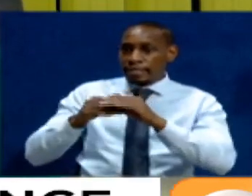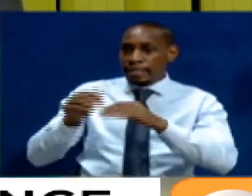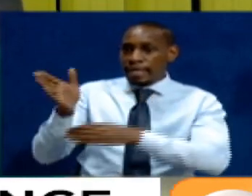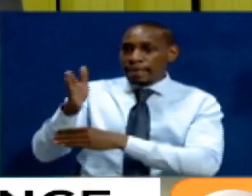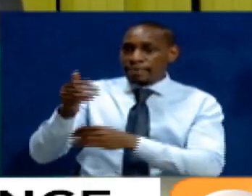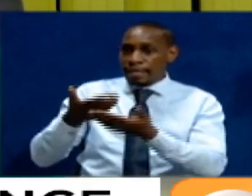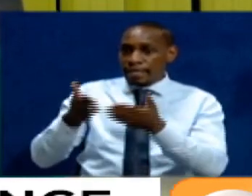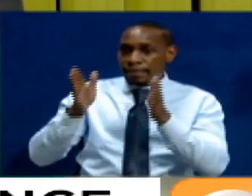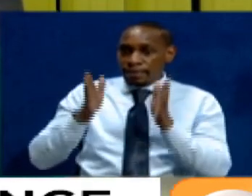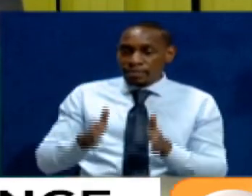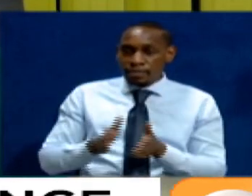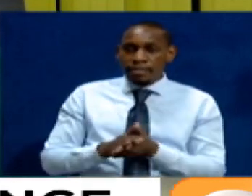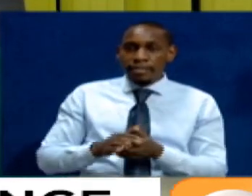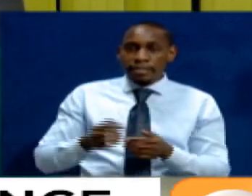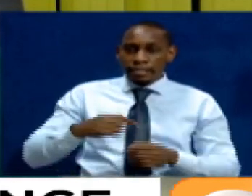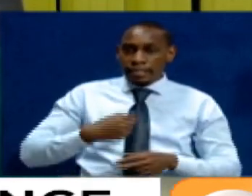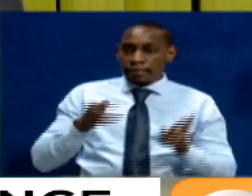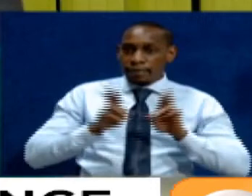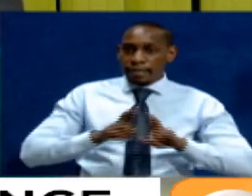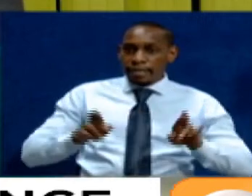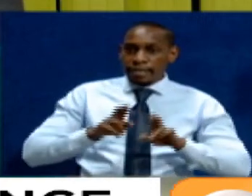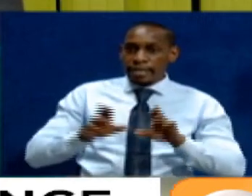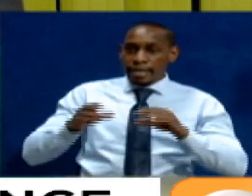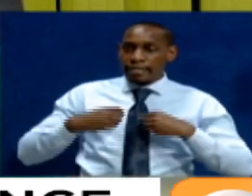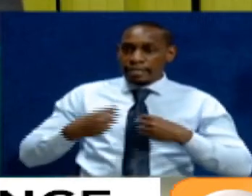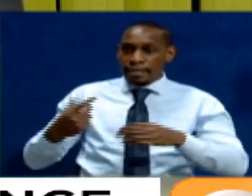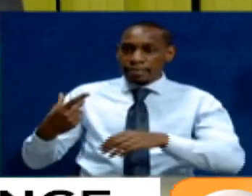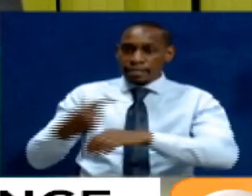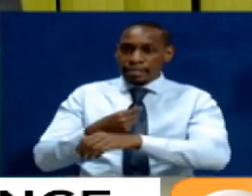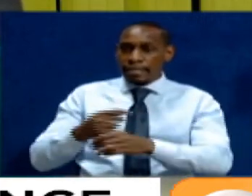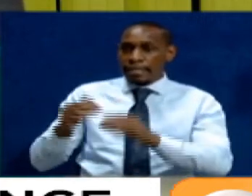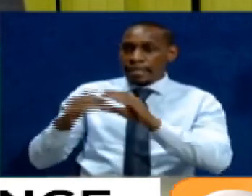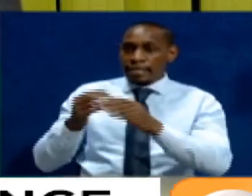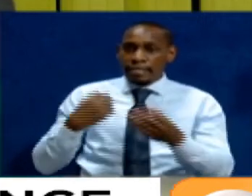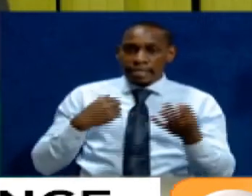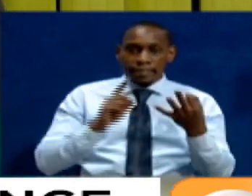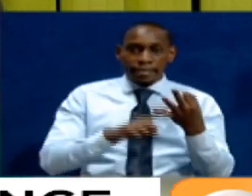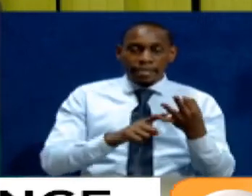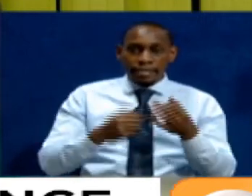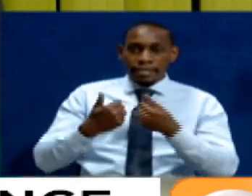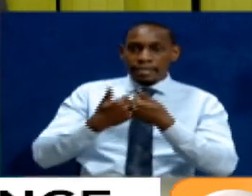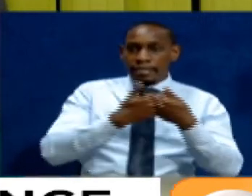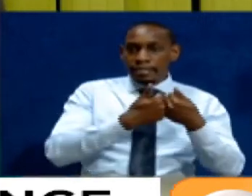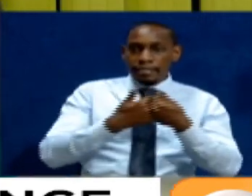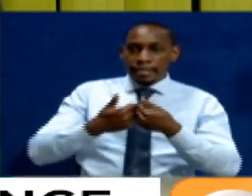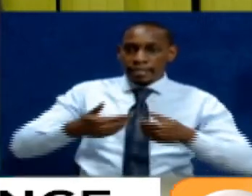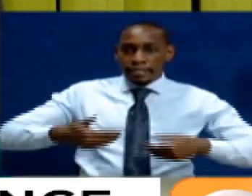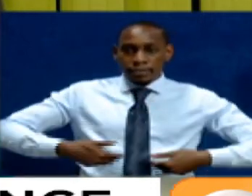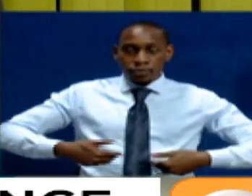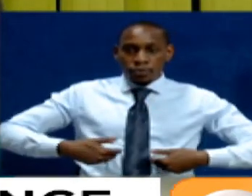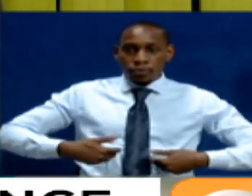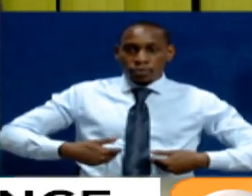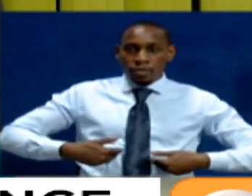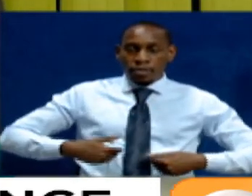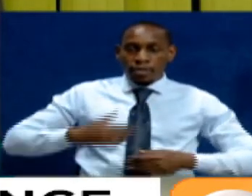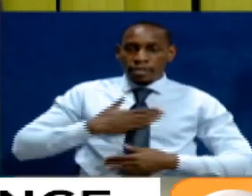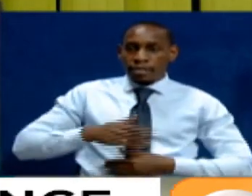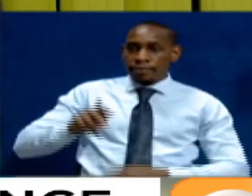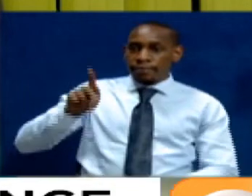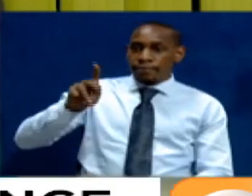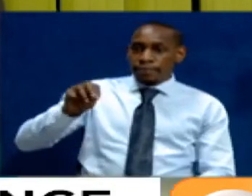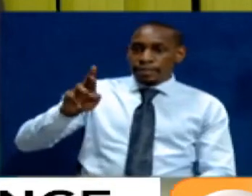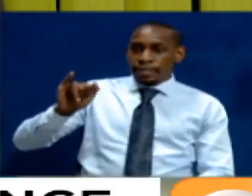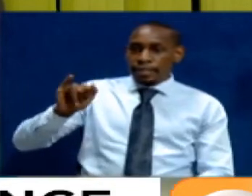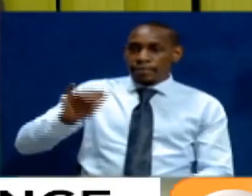anybody else, I am willing to use Sputnik. Number 3, let me challenge our young scientists in Cambridge and